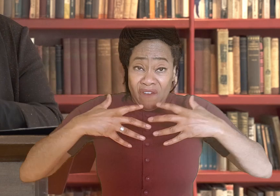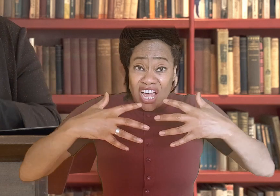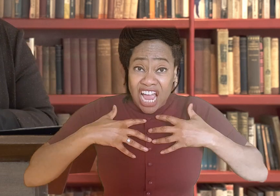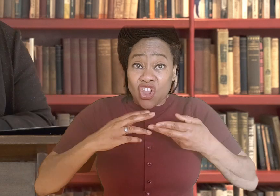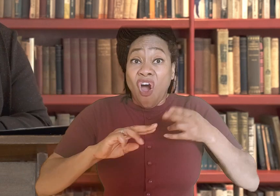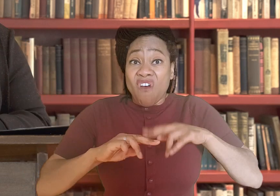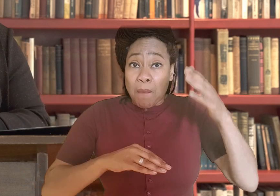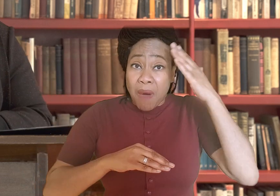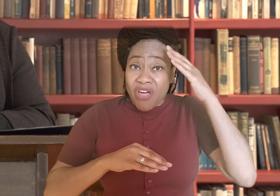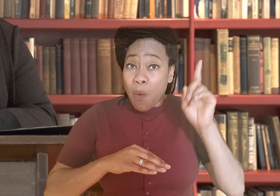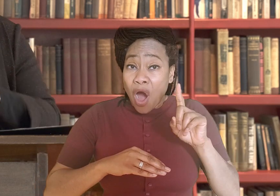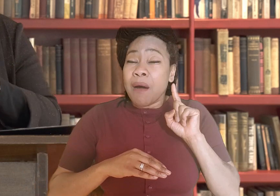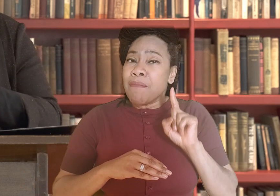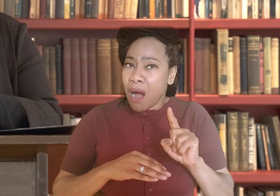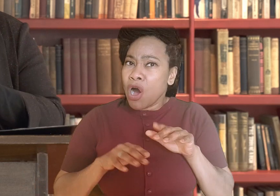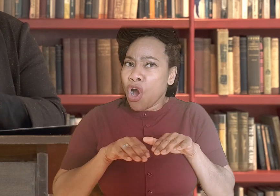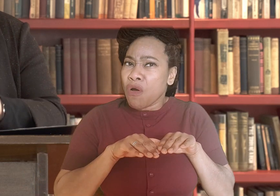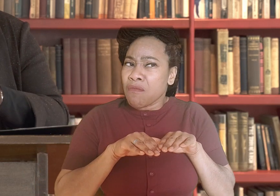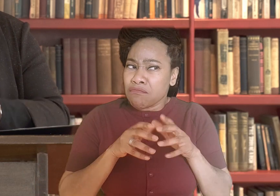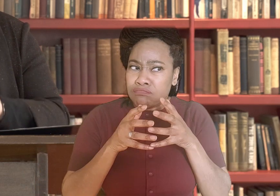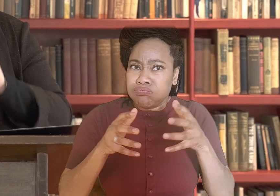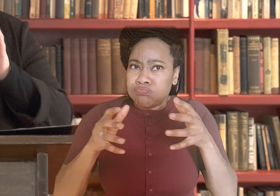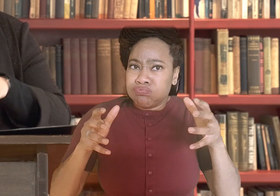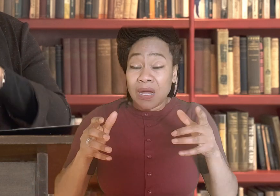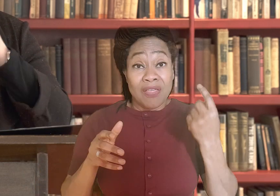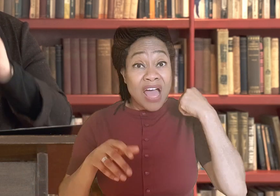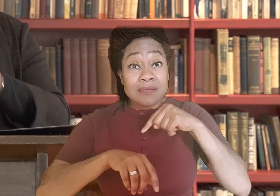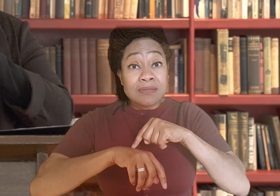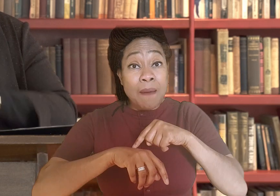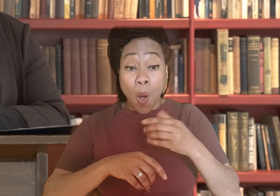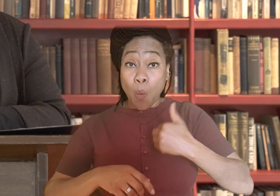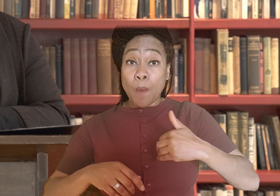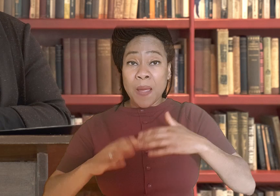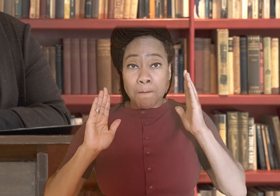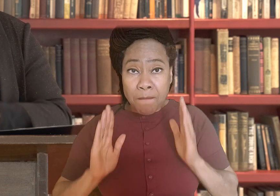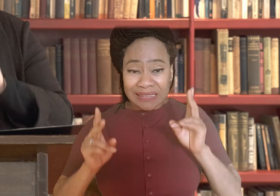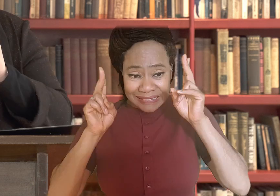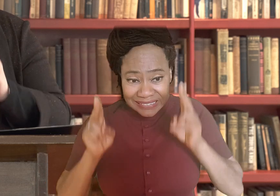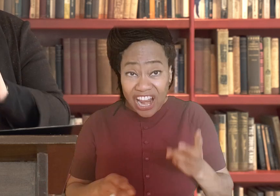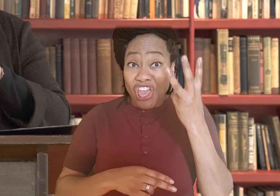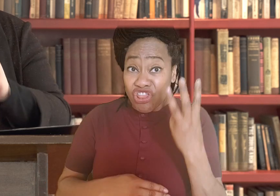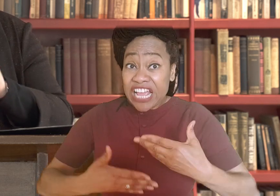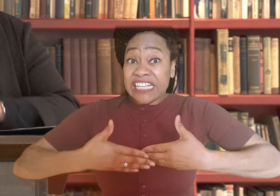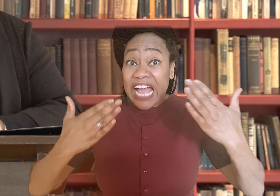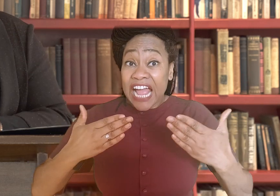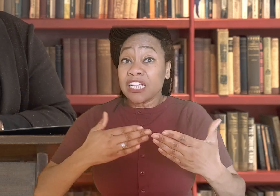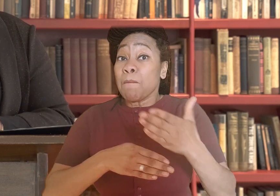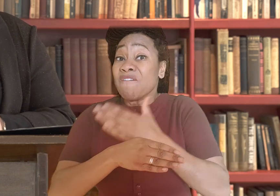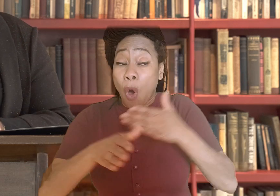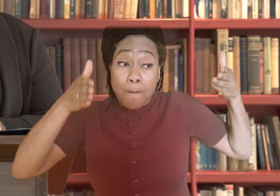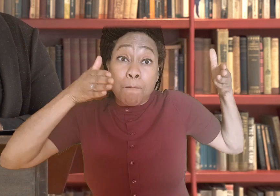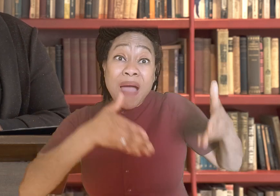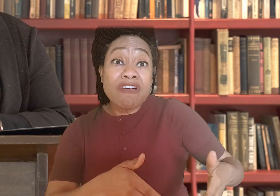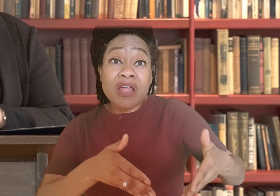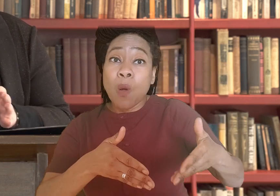that at one point during this period it became illegal to bury a woman until she had been dead for 3 days, just in case she was suffering